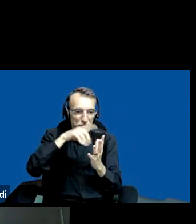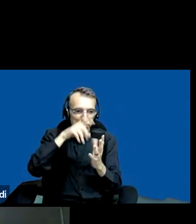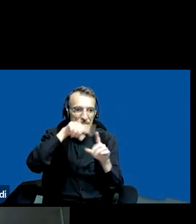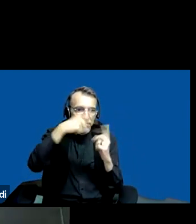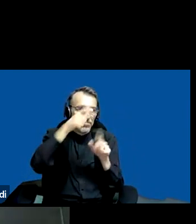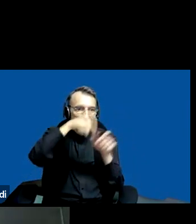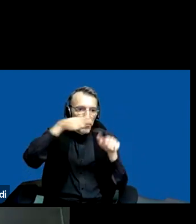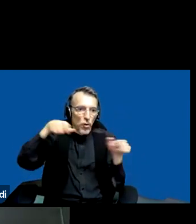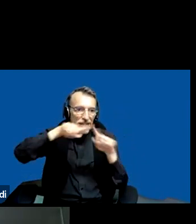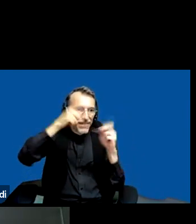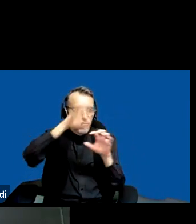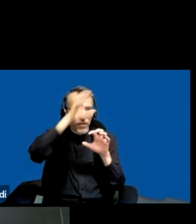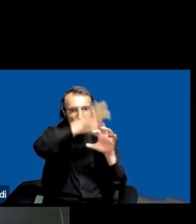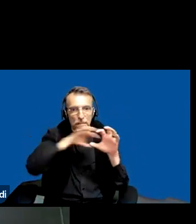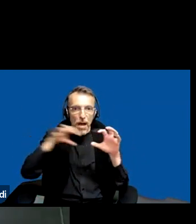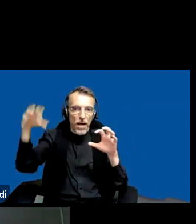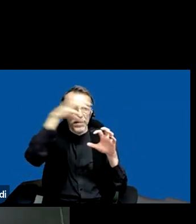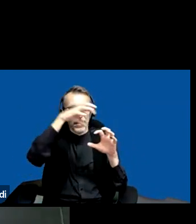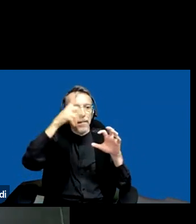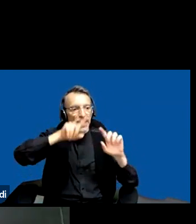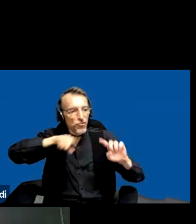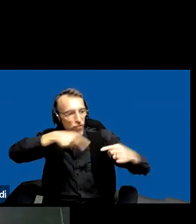and under threat